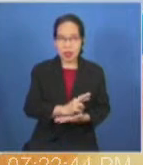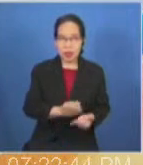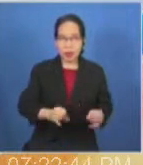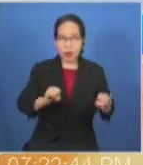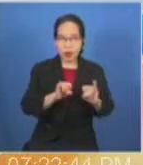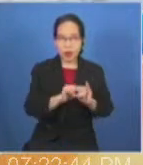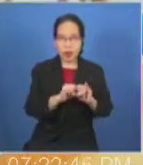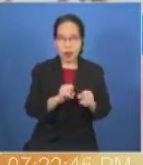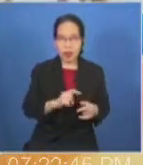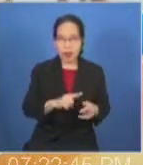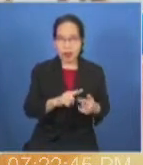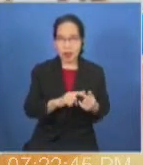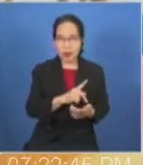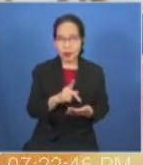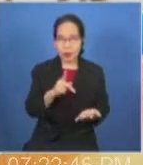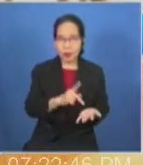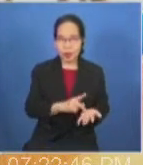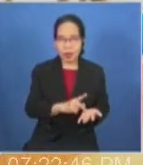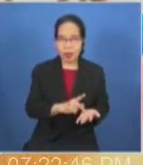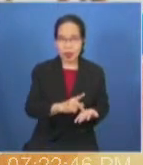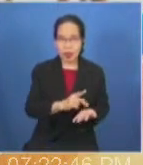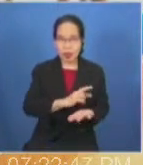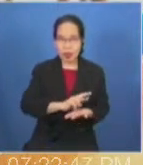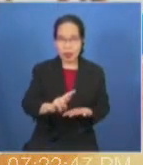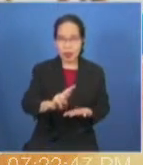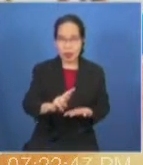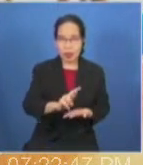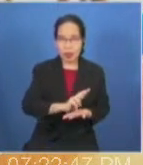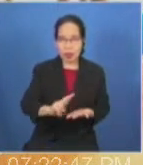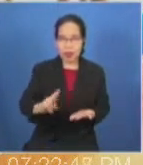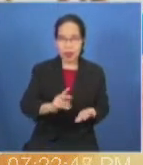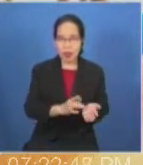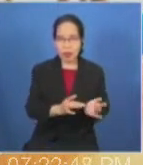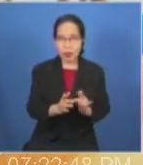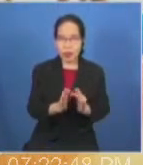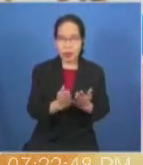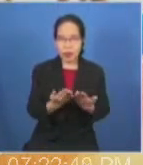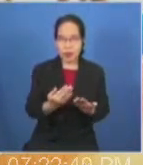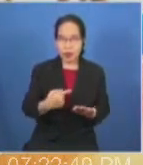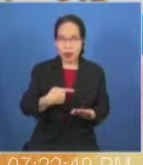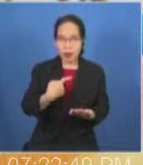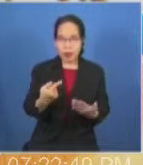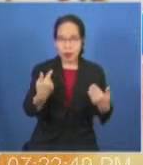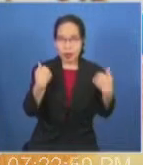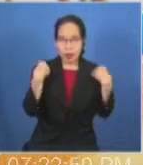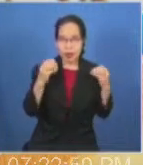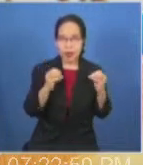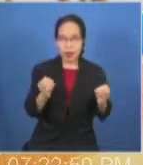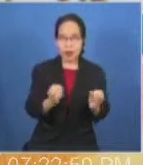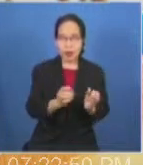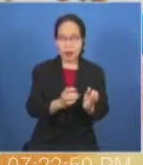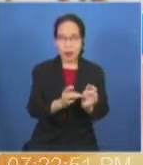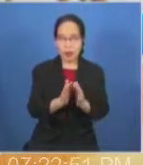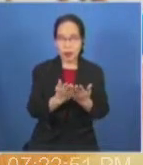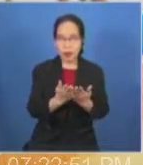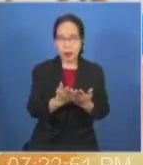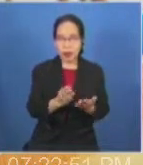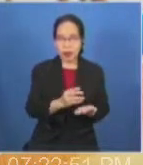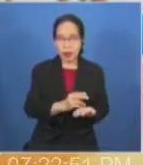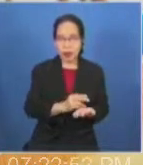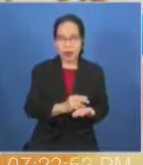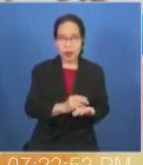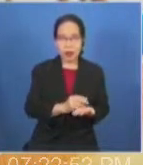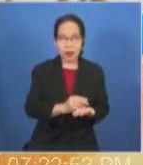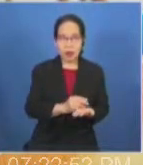to speak so that we can say that our religion is not in vain? And this is part of the righteousness stated in the Bible. Itutuloy